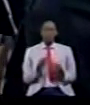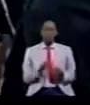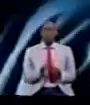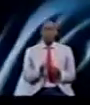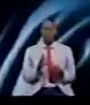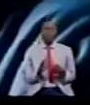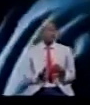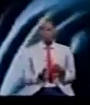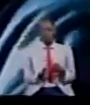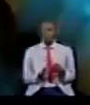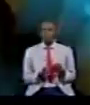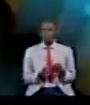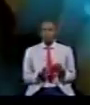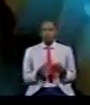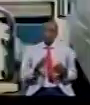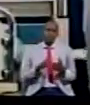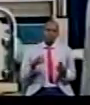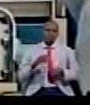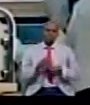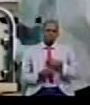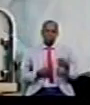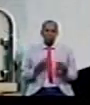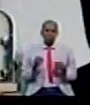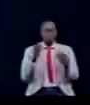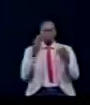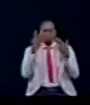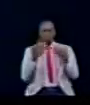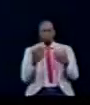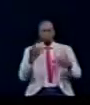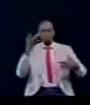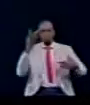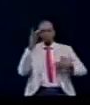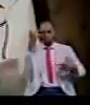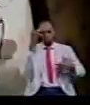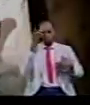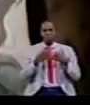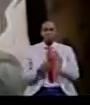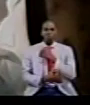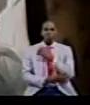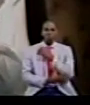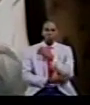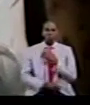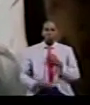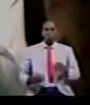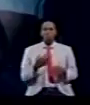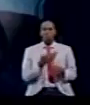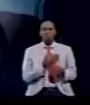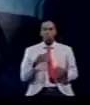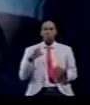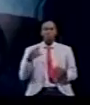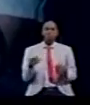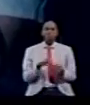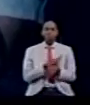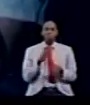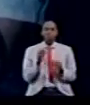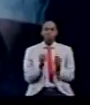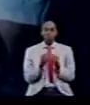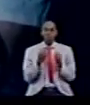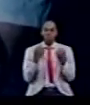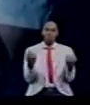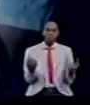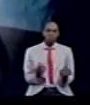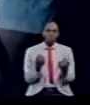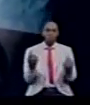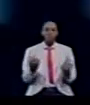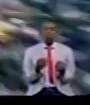to really pray with all your hearts, with holy anger, with everything that is inside